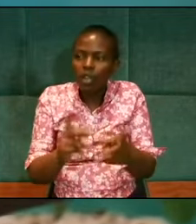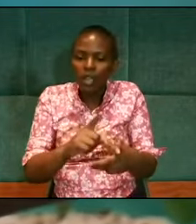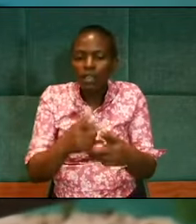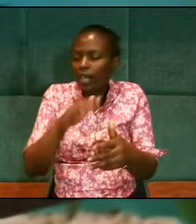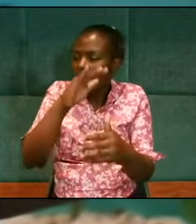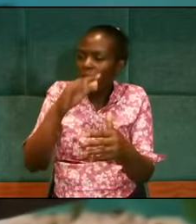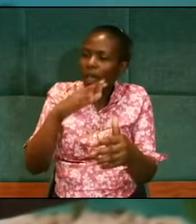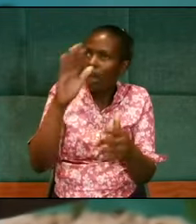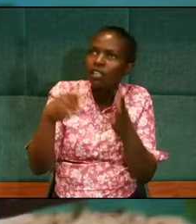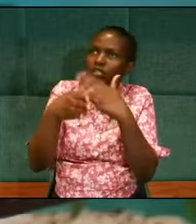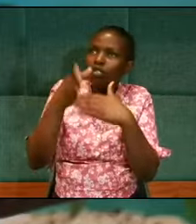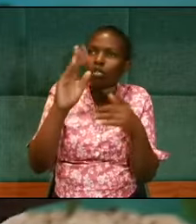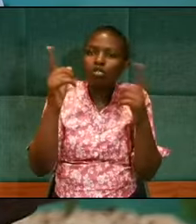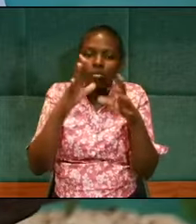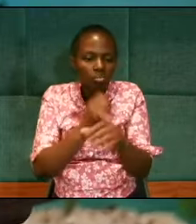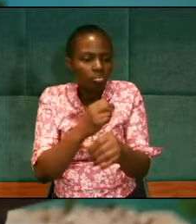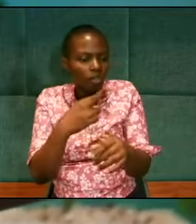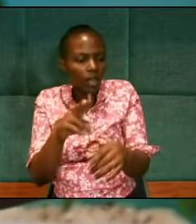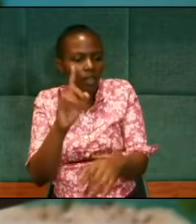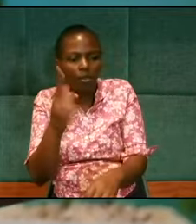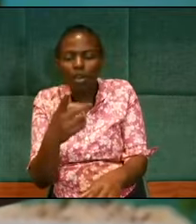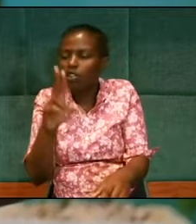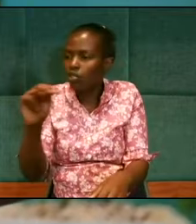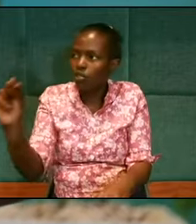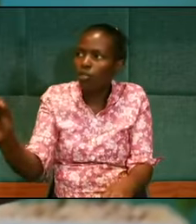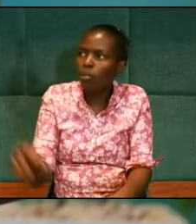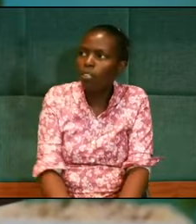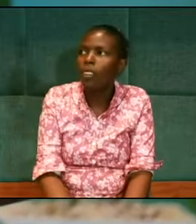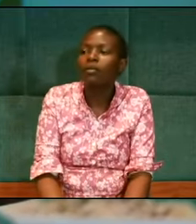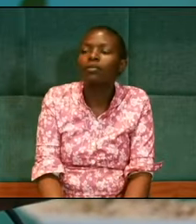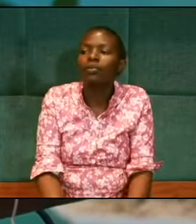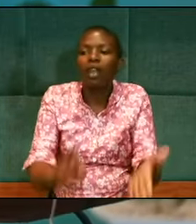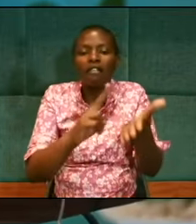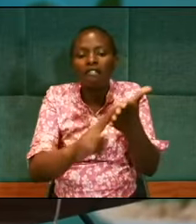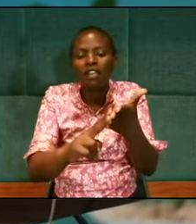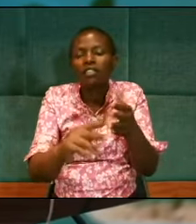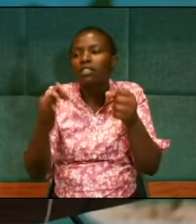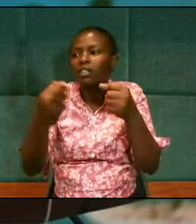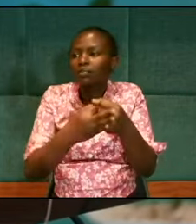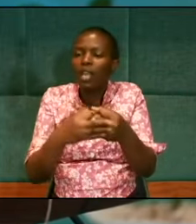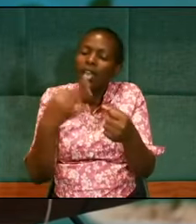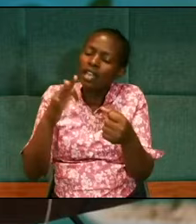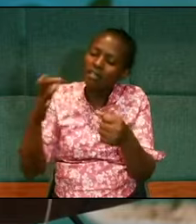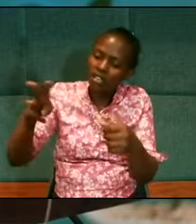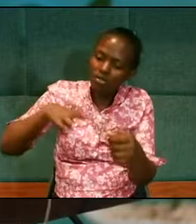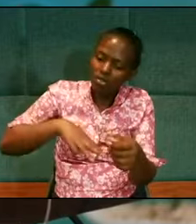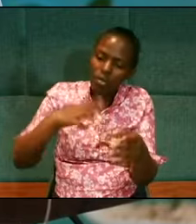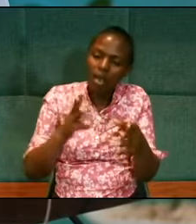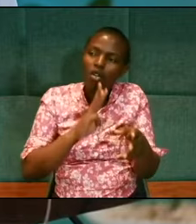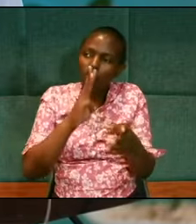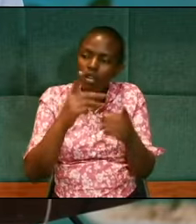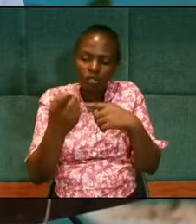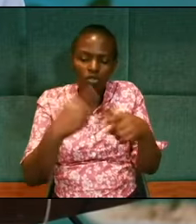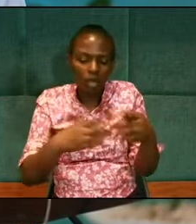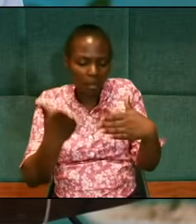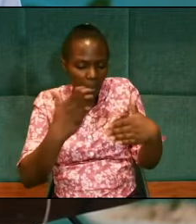her the one. No, don't do it. Verse number 8, if the woman is unwilling to come back with you, then you will be